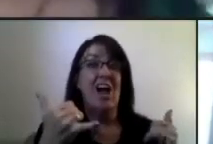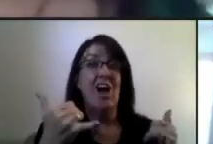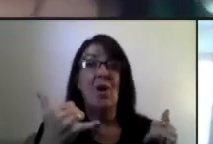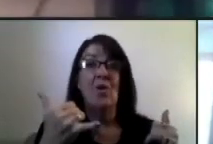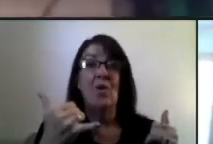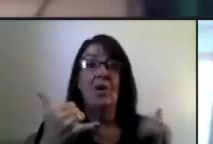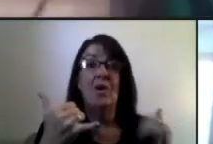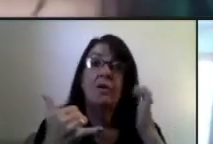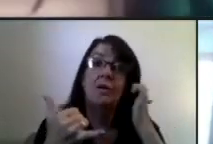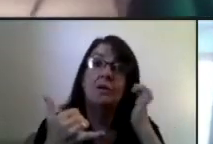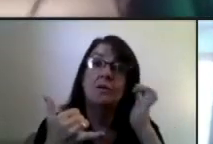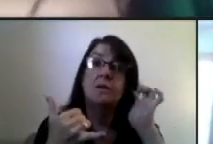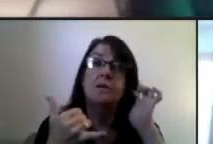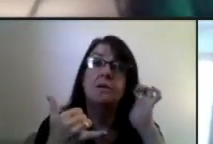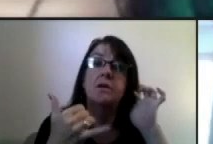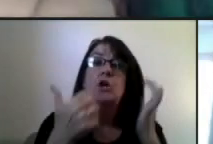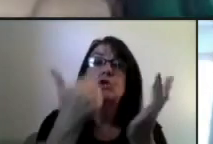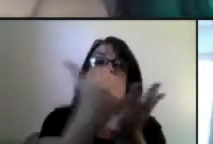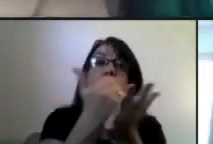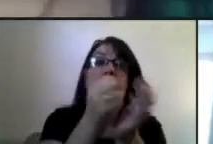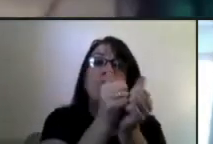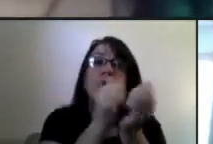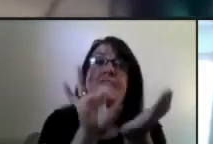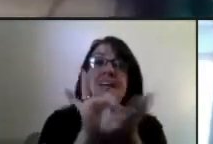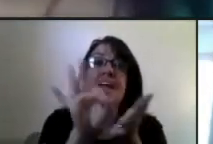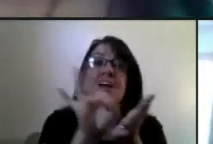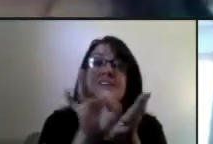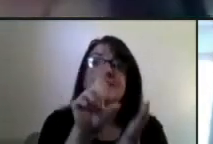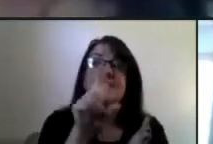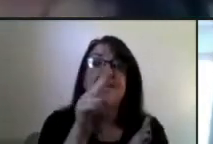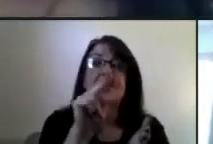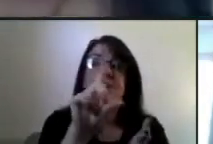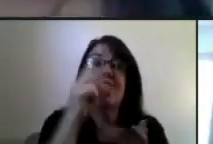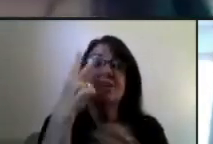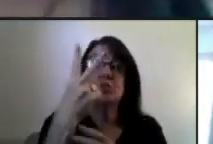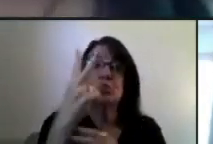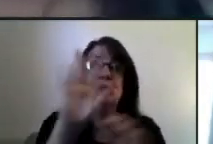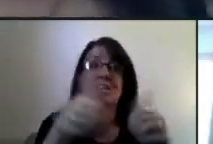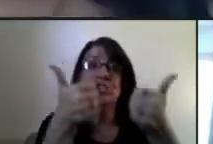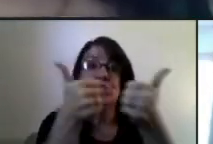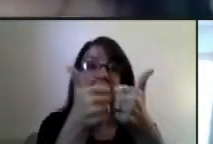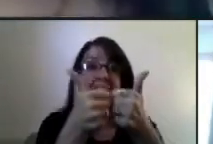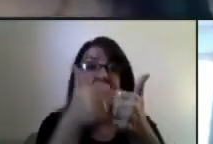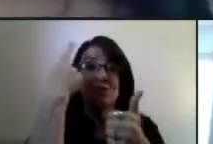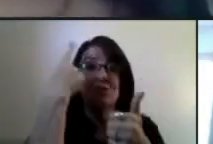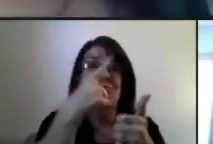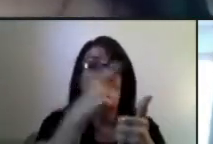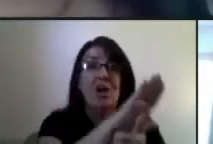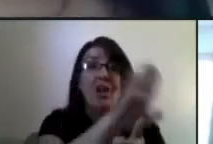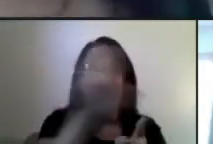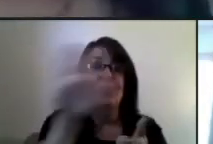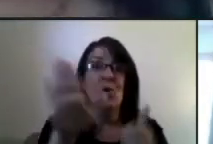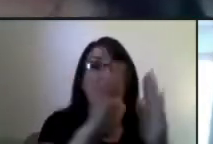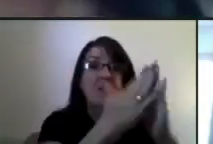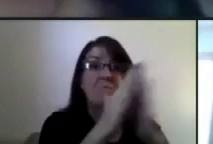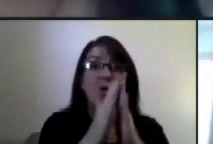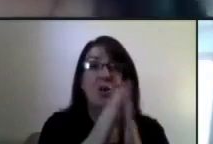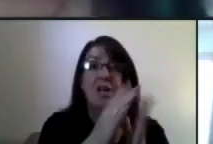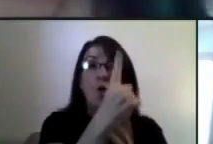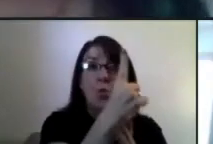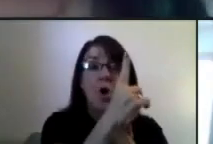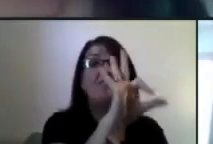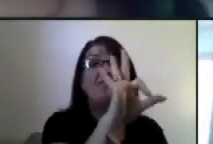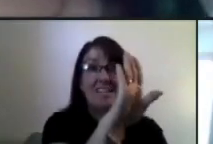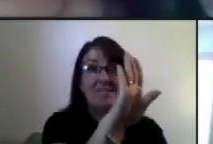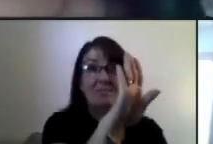along for helping with the census, DHDC has two census challenges for our communities. We have one on our Facebook pages.